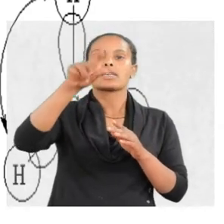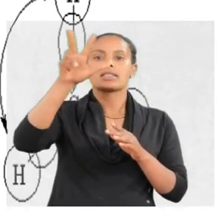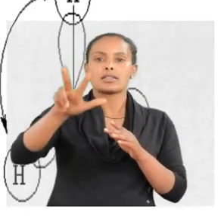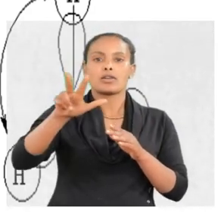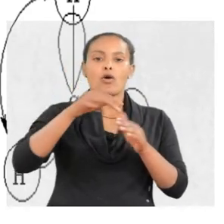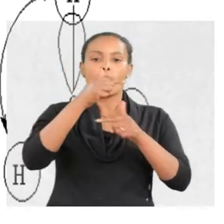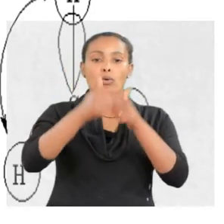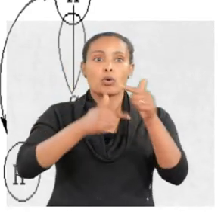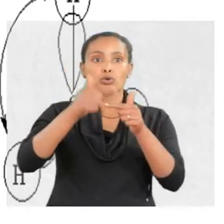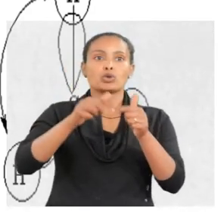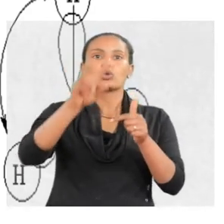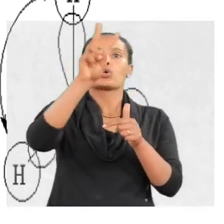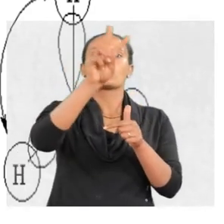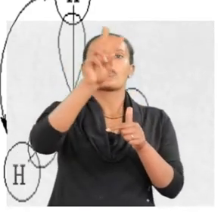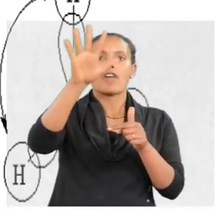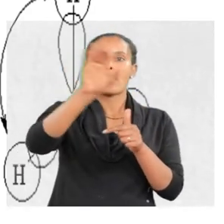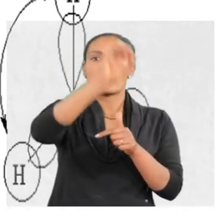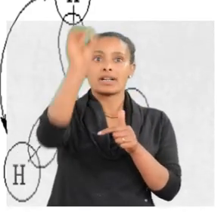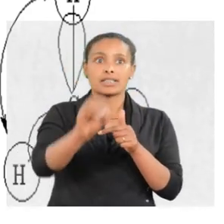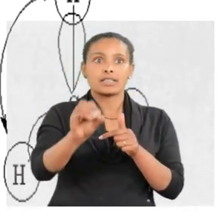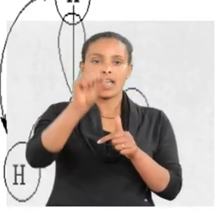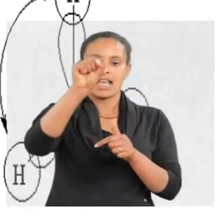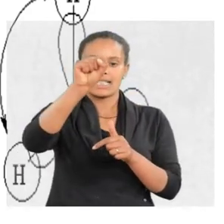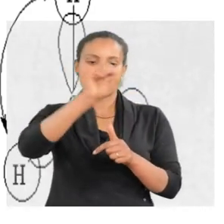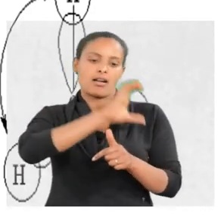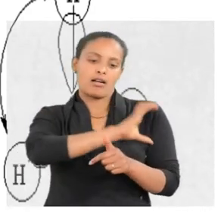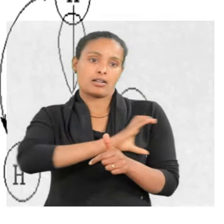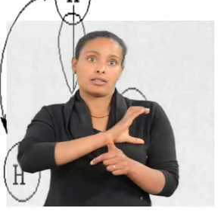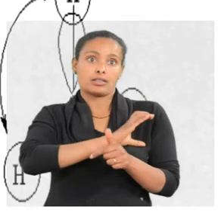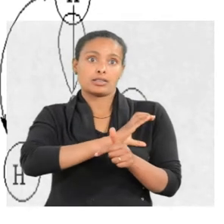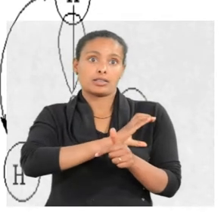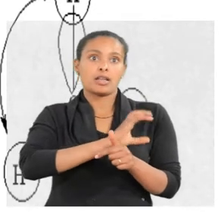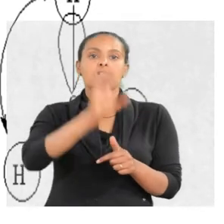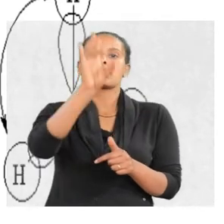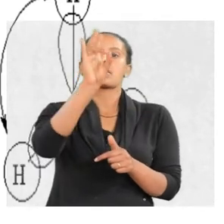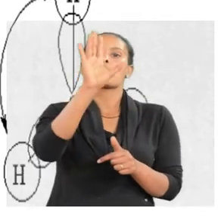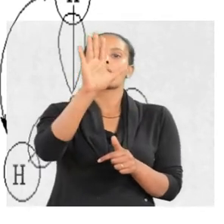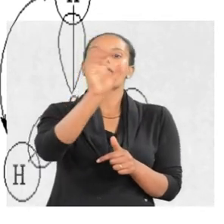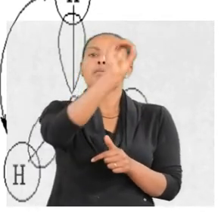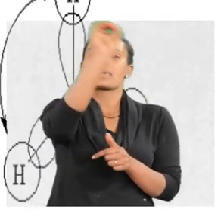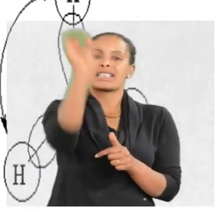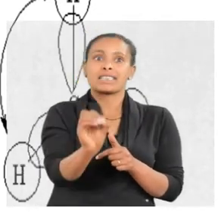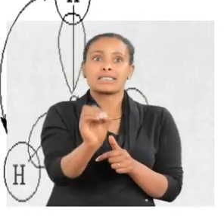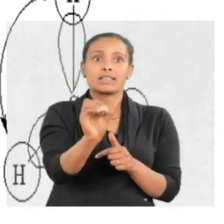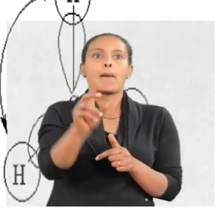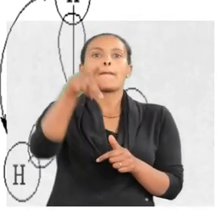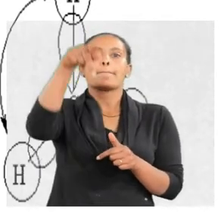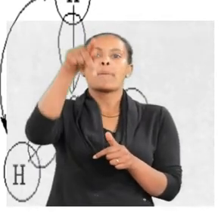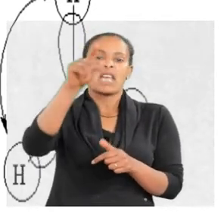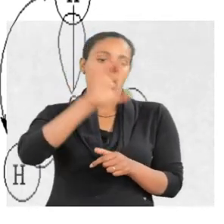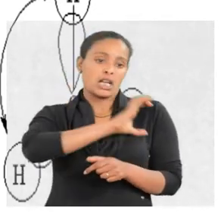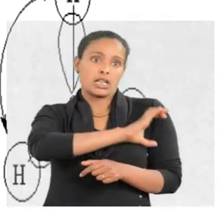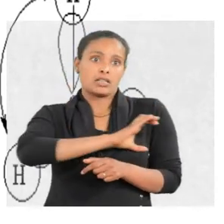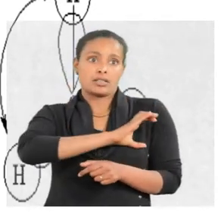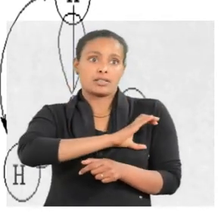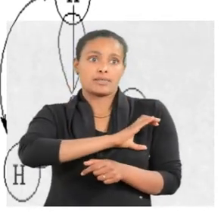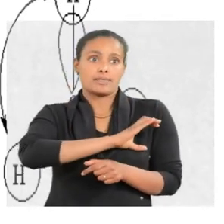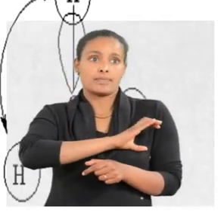possess 25% s character and 75% p character.